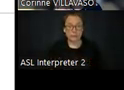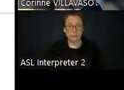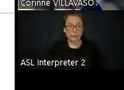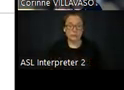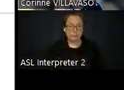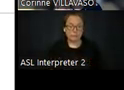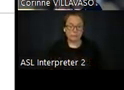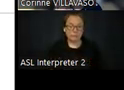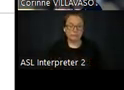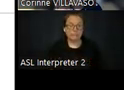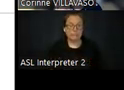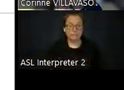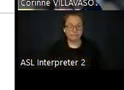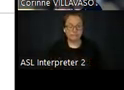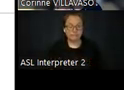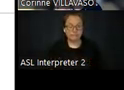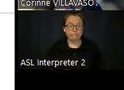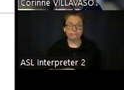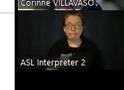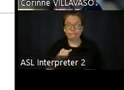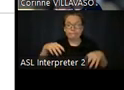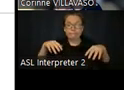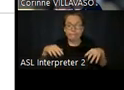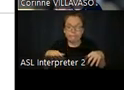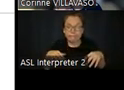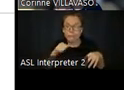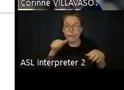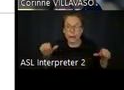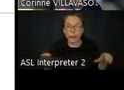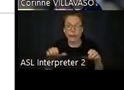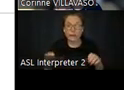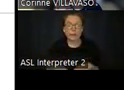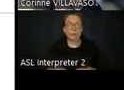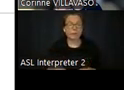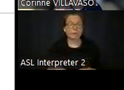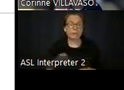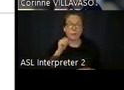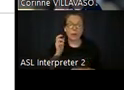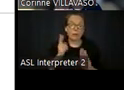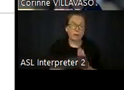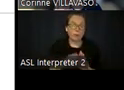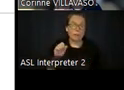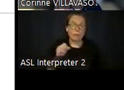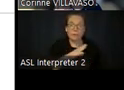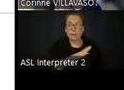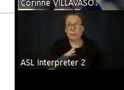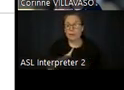phases of work. Inactivity in board activities, including subcommittee work or hearing